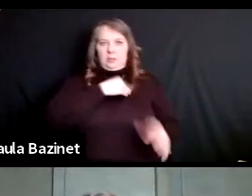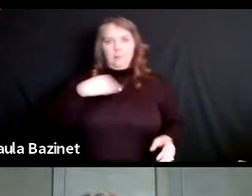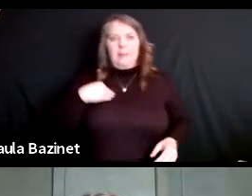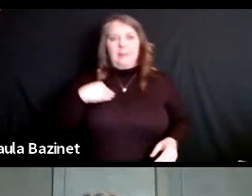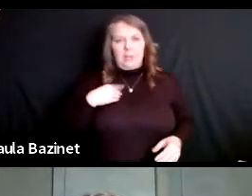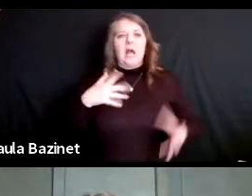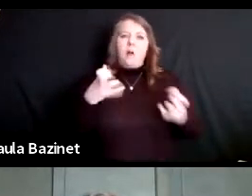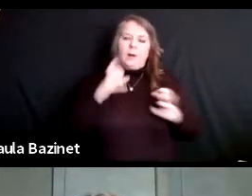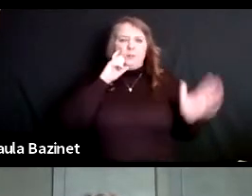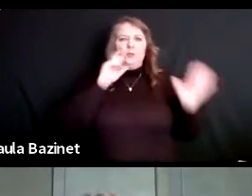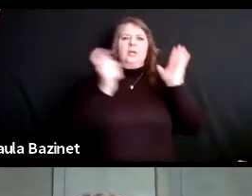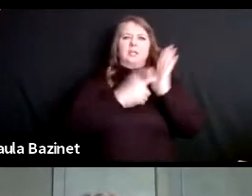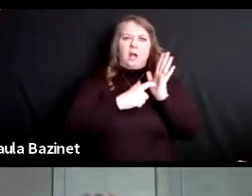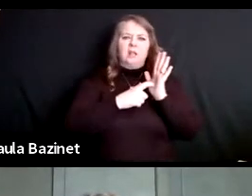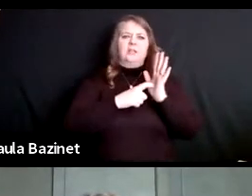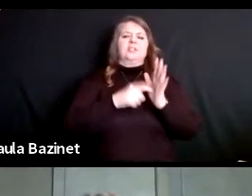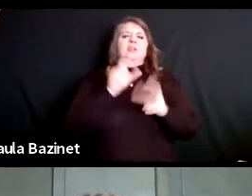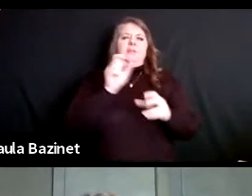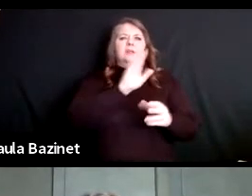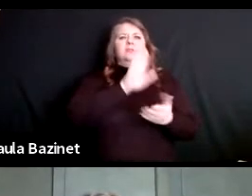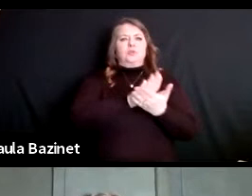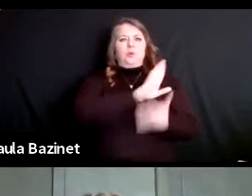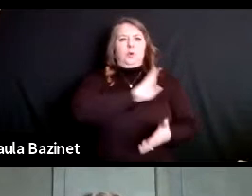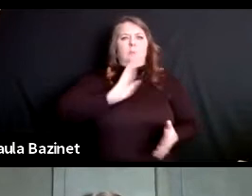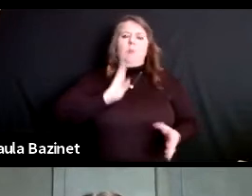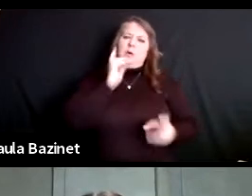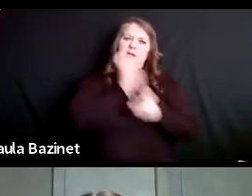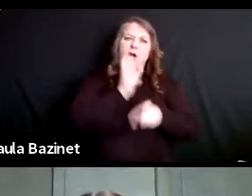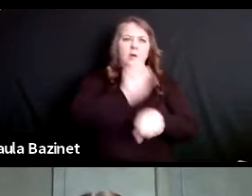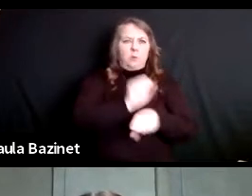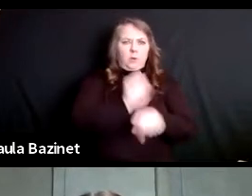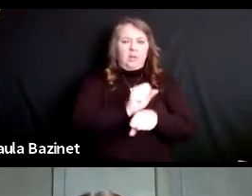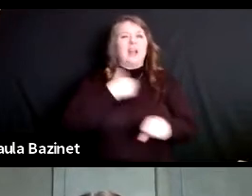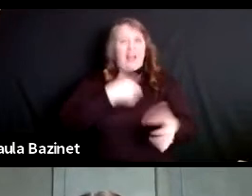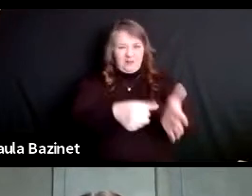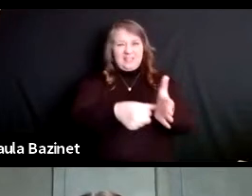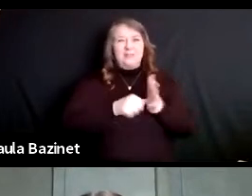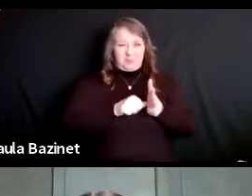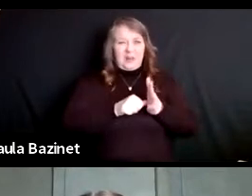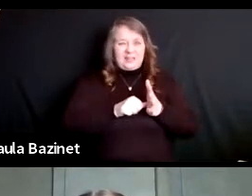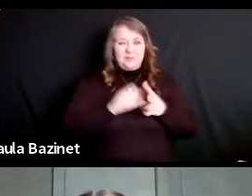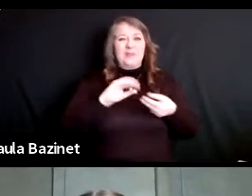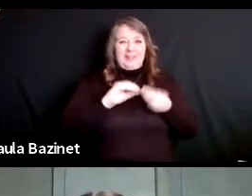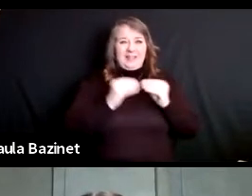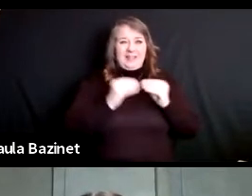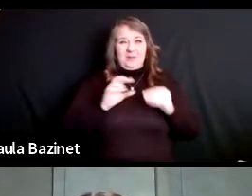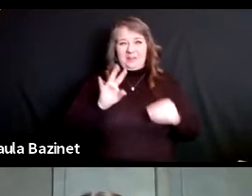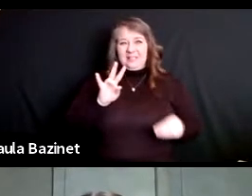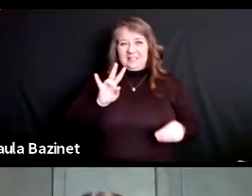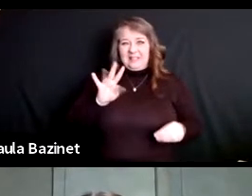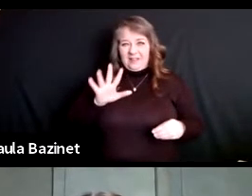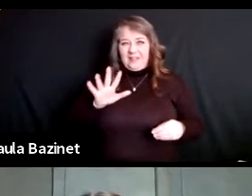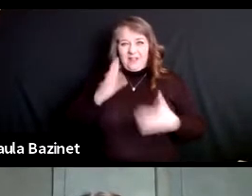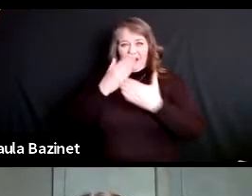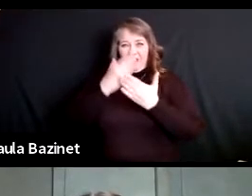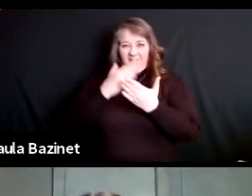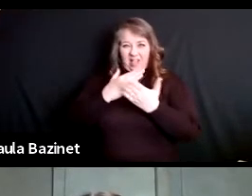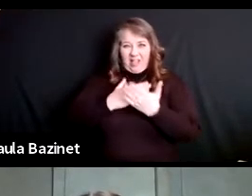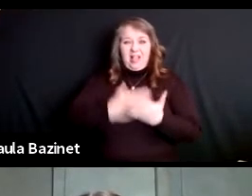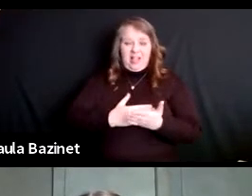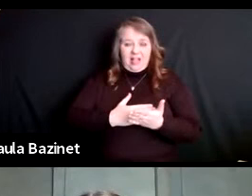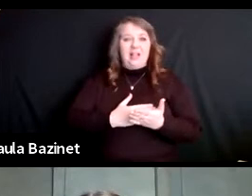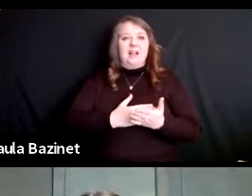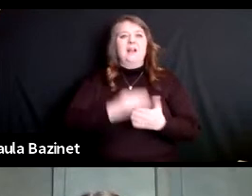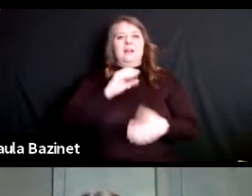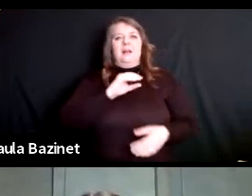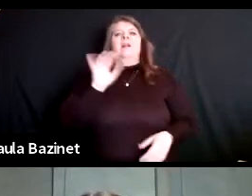has done with everything going on. I was particularly impressed with the number 75 listed on last meeting's presentation, because that's the percentage